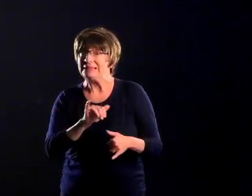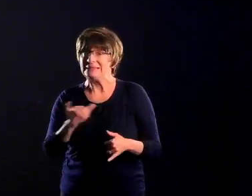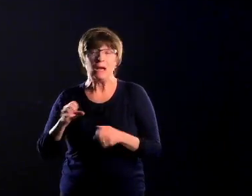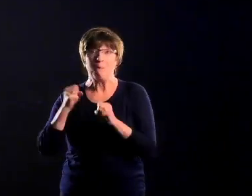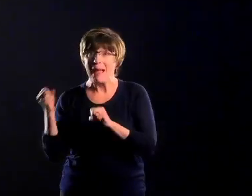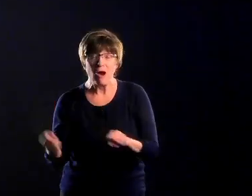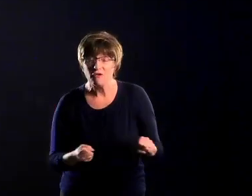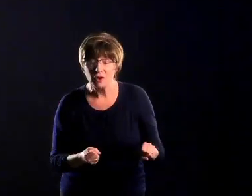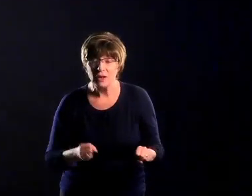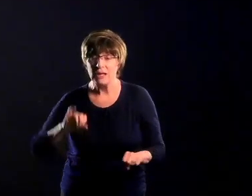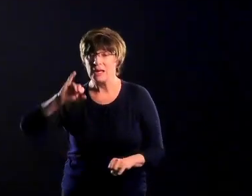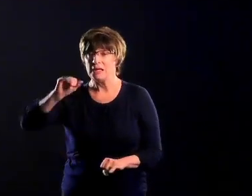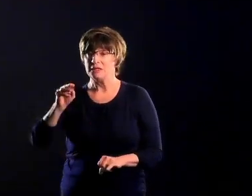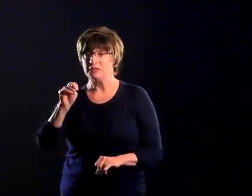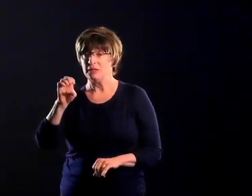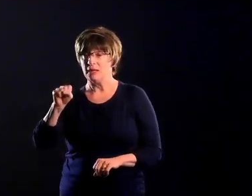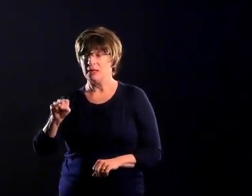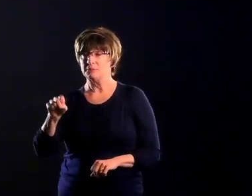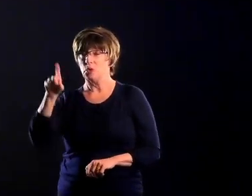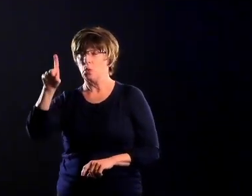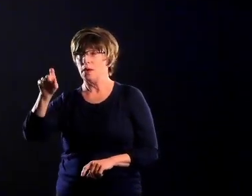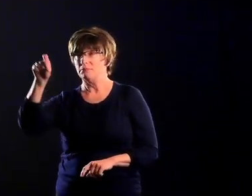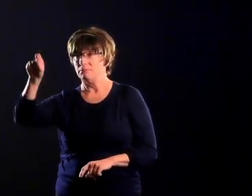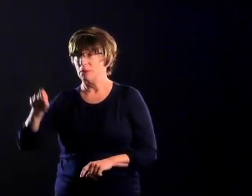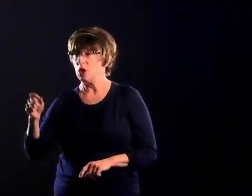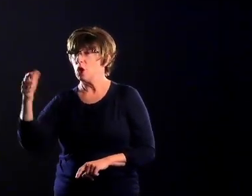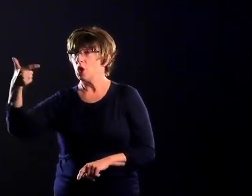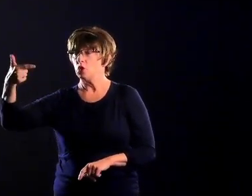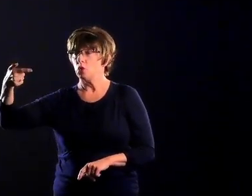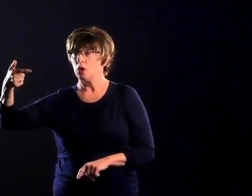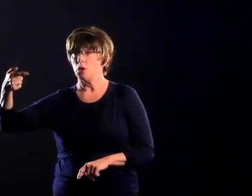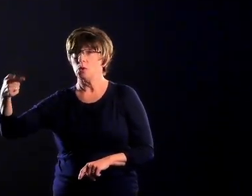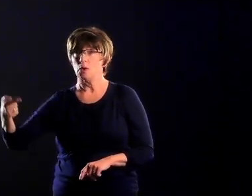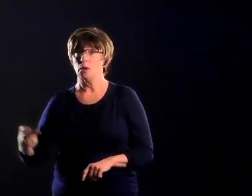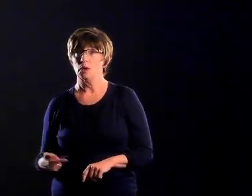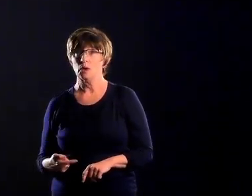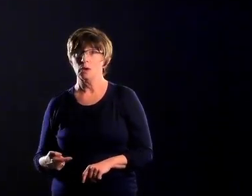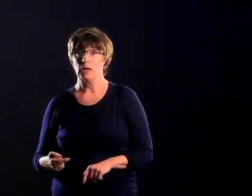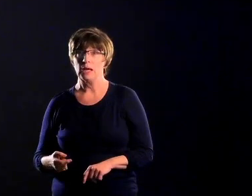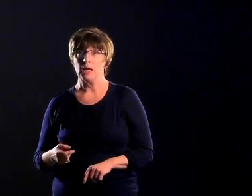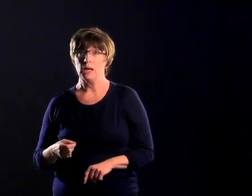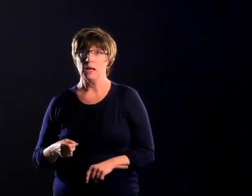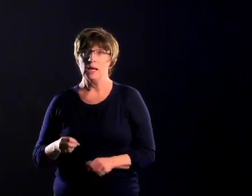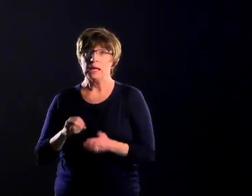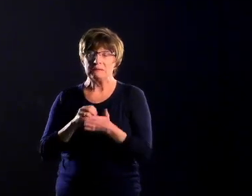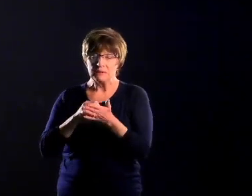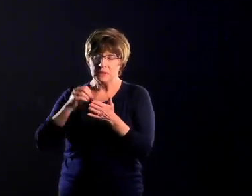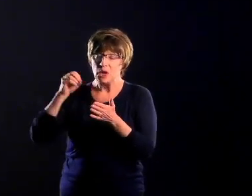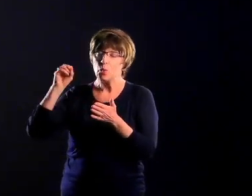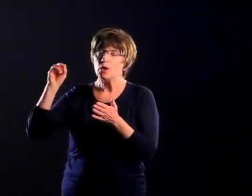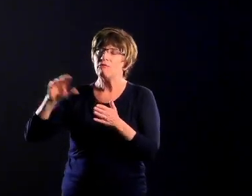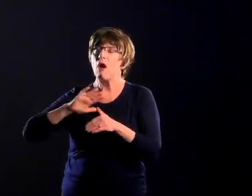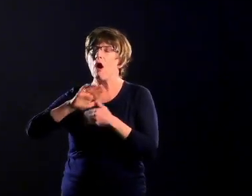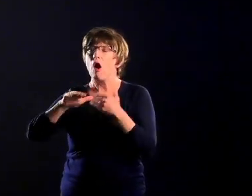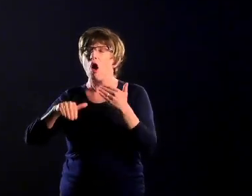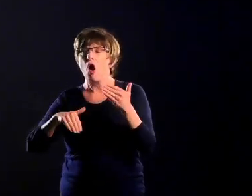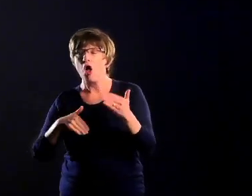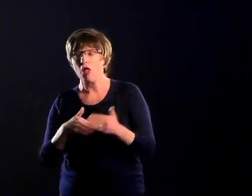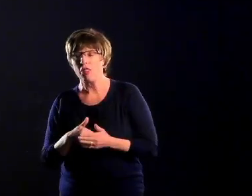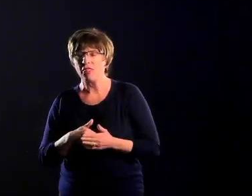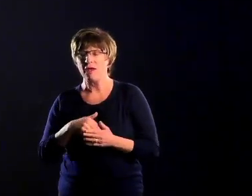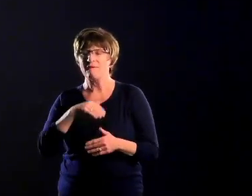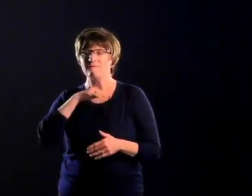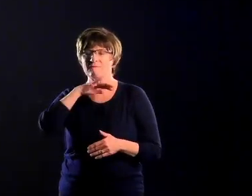James chapter 1, verse 21 says, "So get rid of all the filth and evil in your lives and